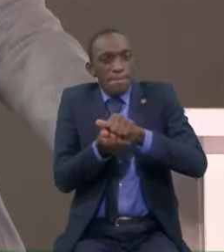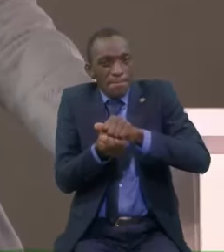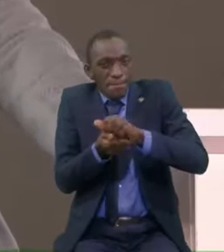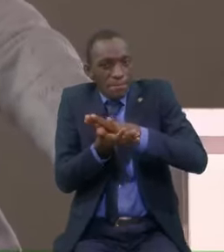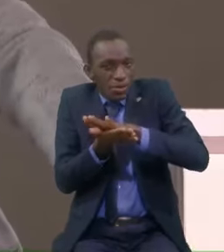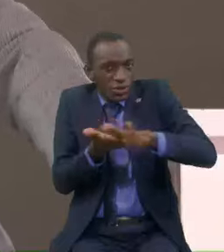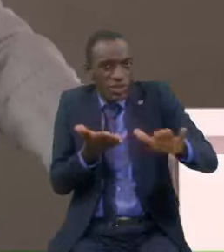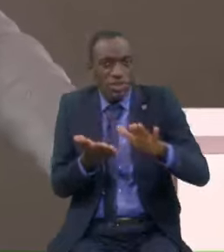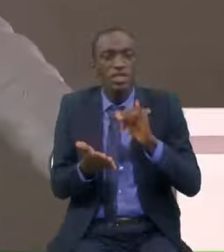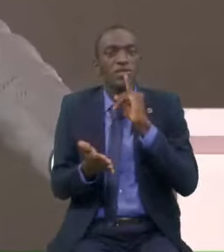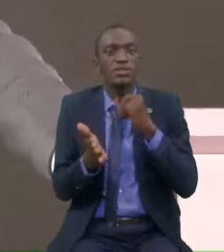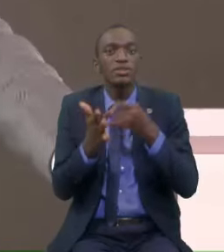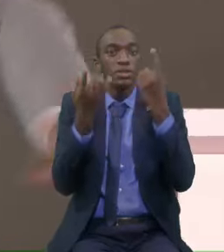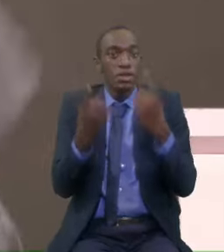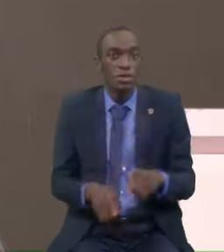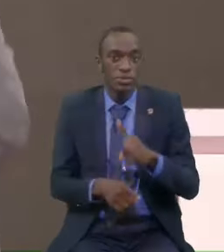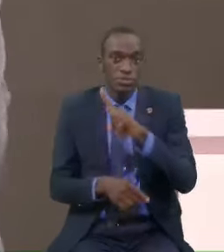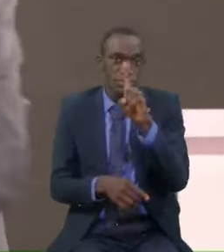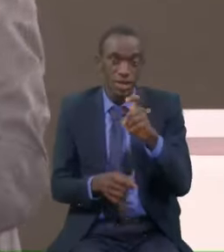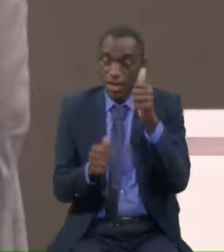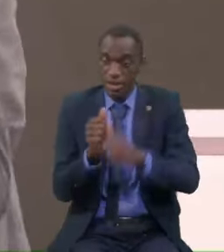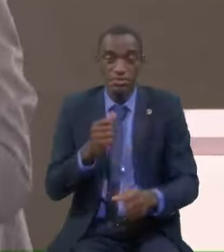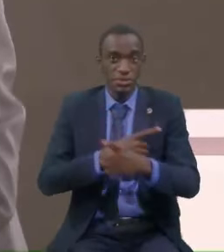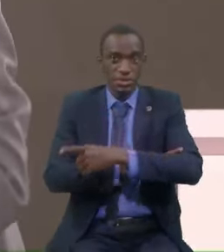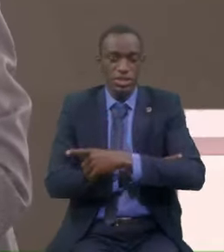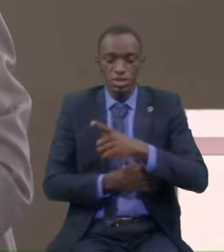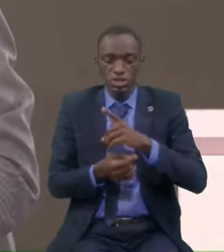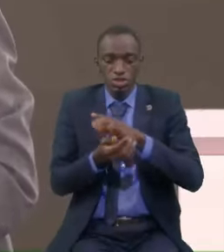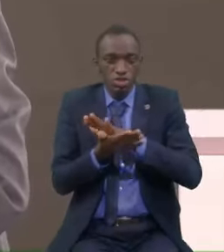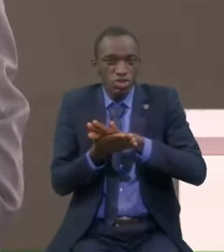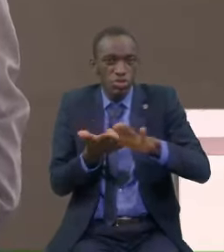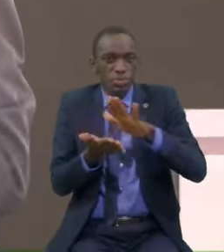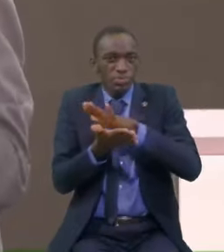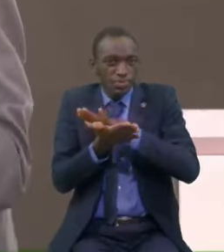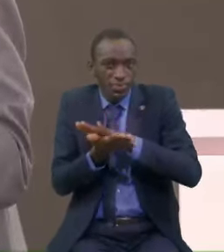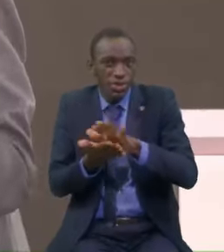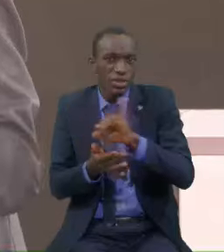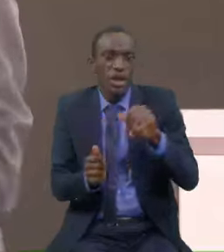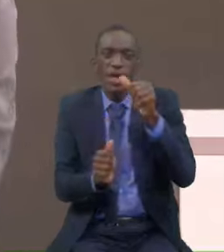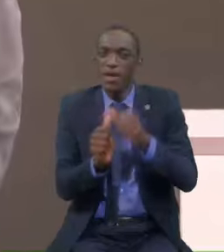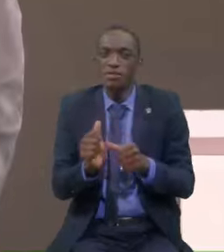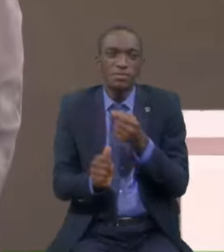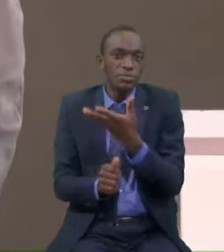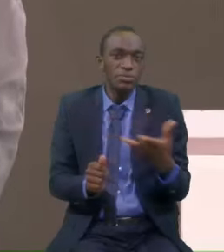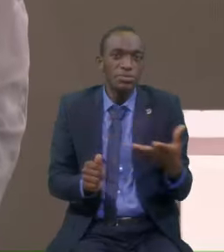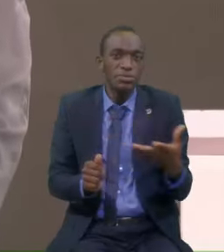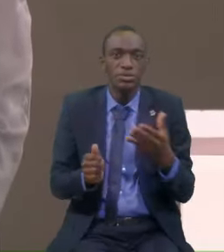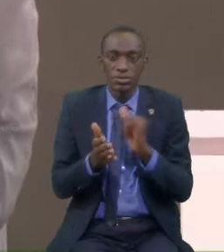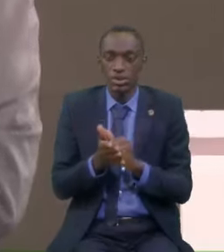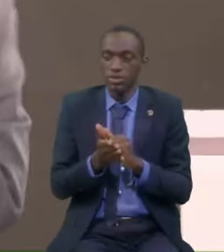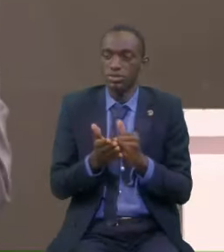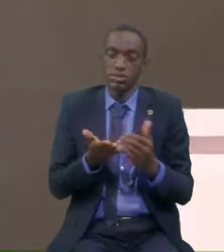The sweeping up of all those things that collect Is he being purged every